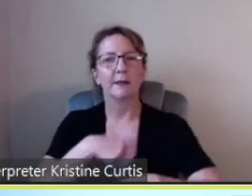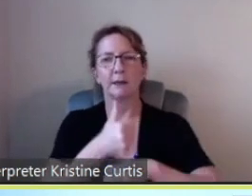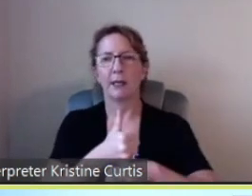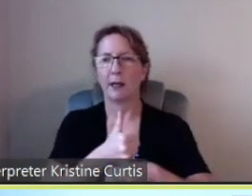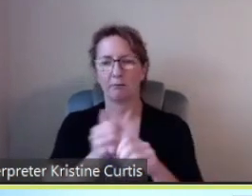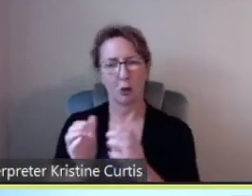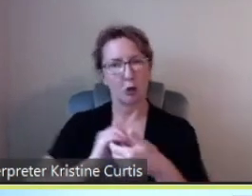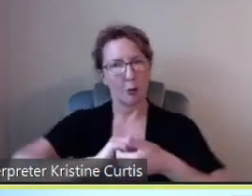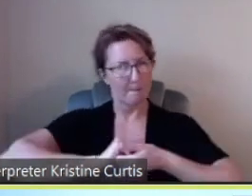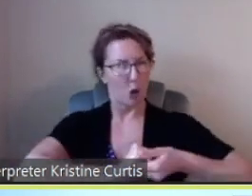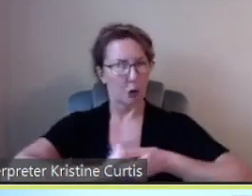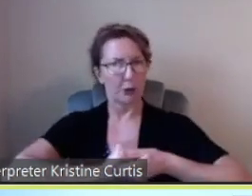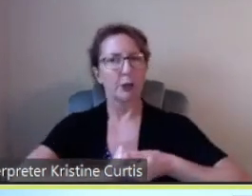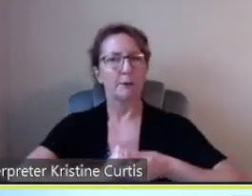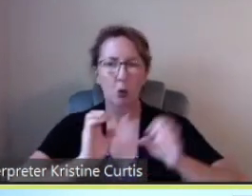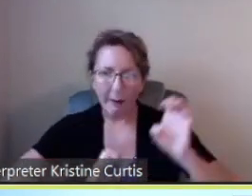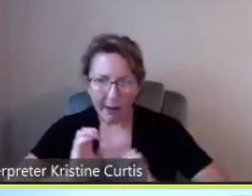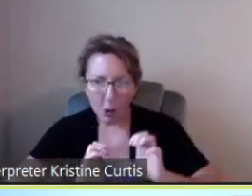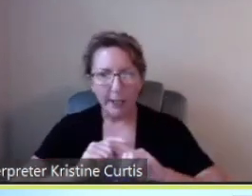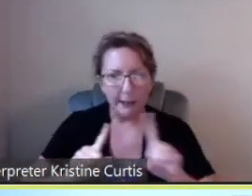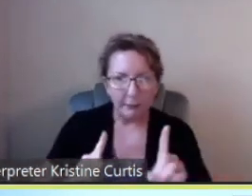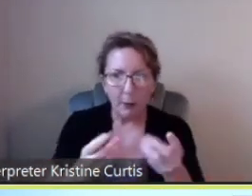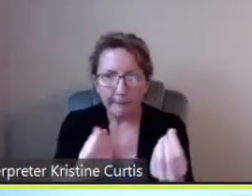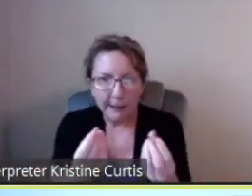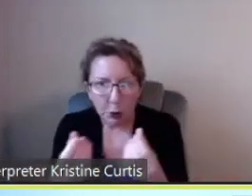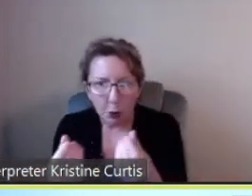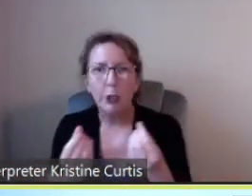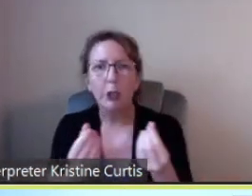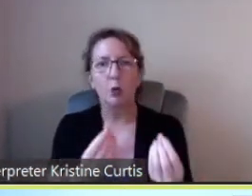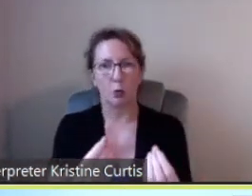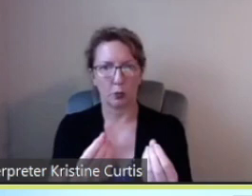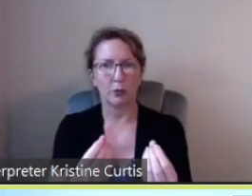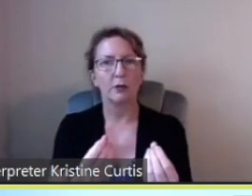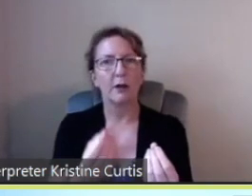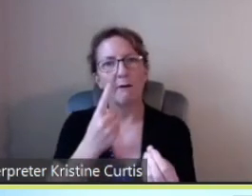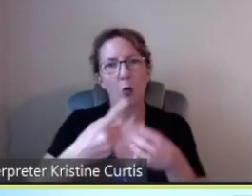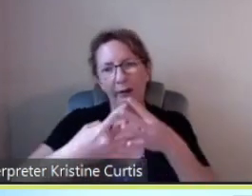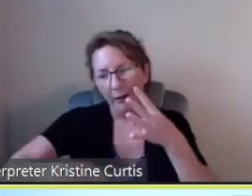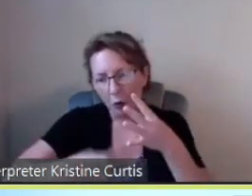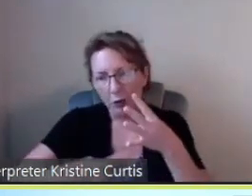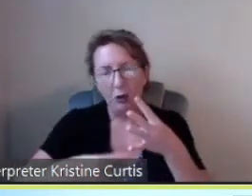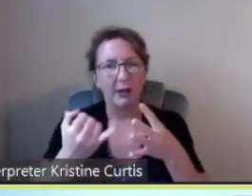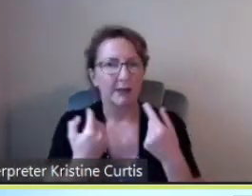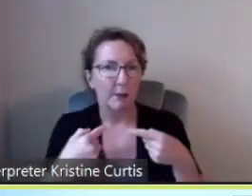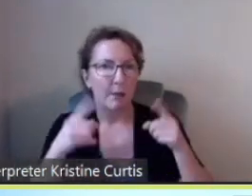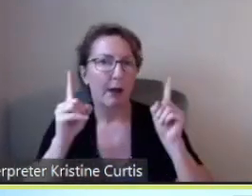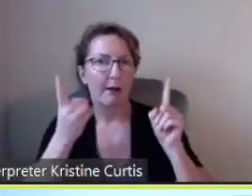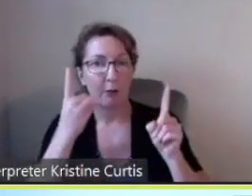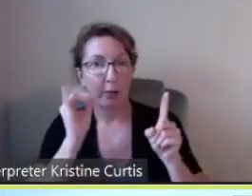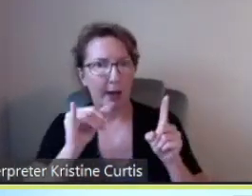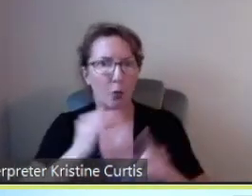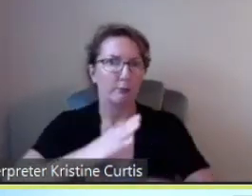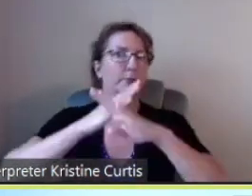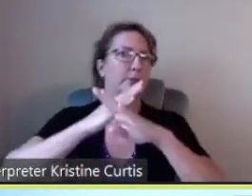to evaluate a wide range of household materials in their filtration efficiency or filtration performance. And I think this is a very